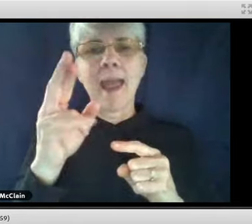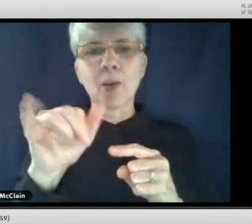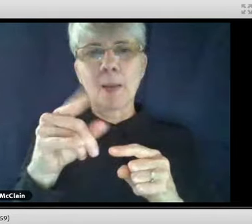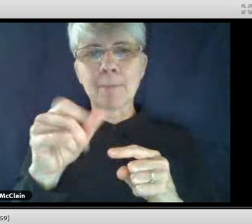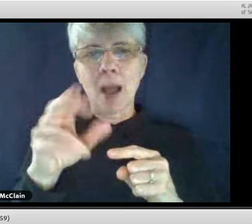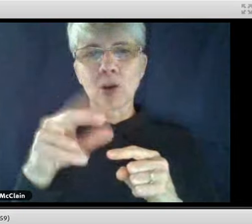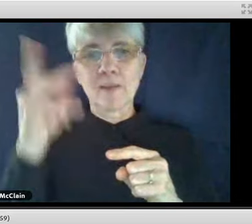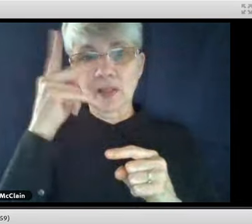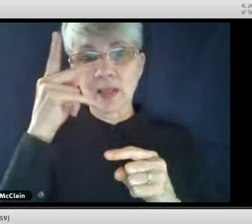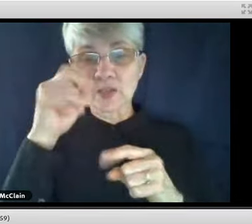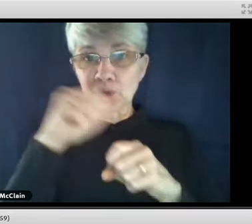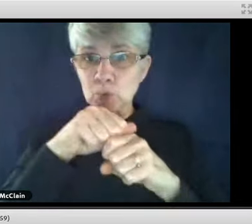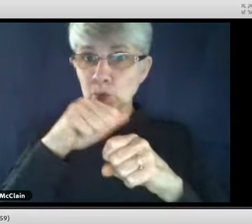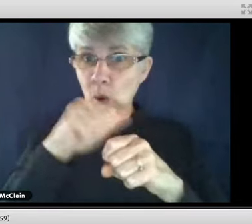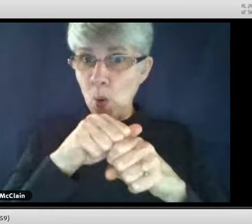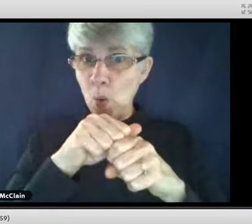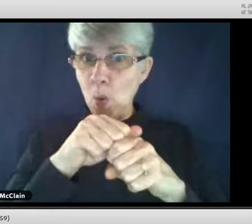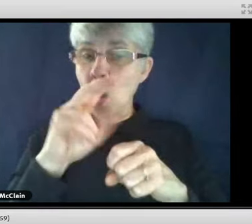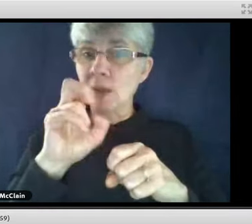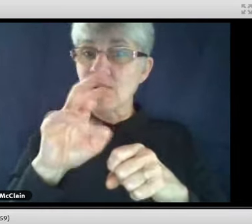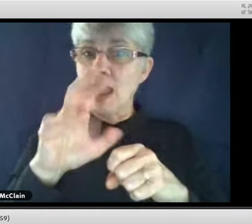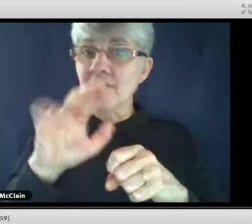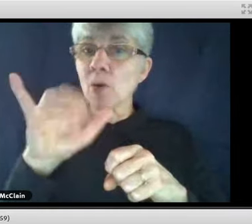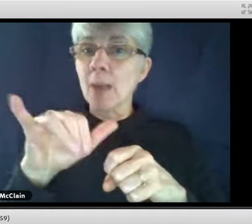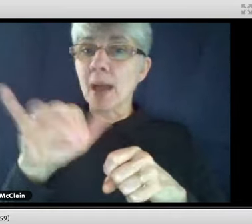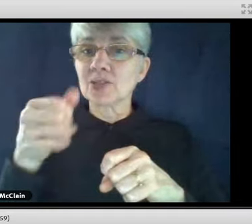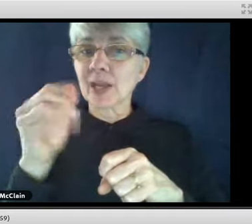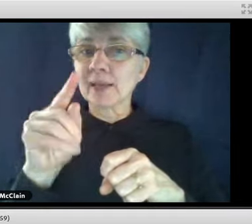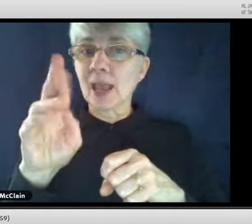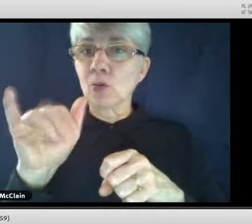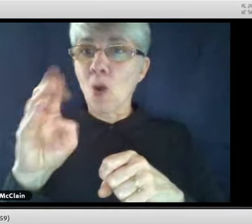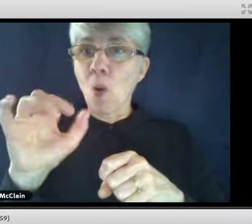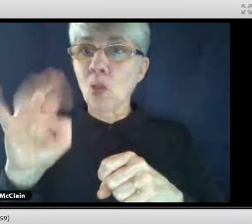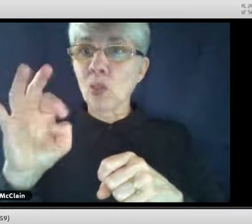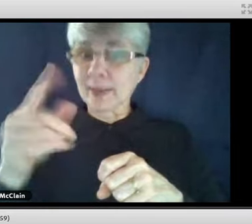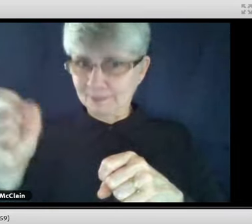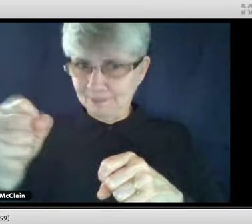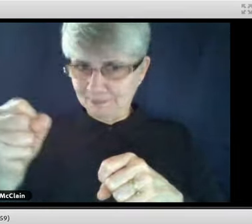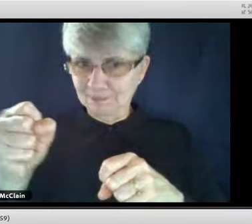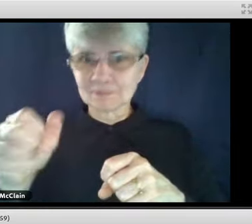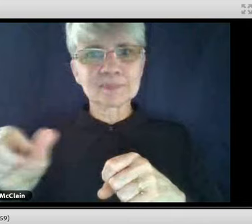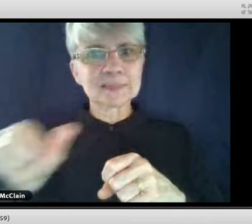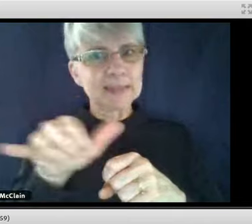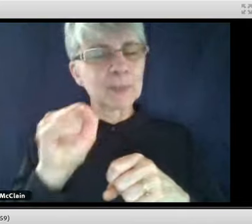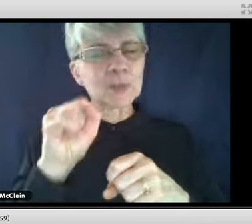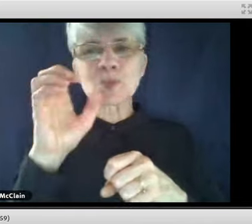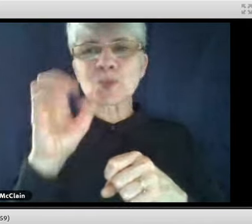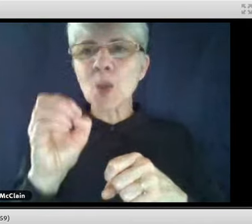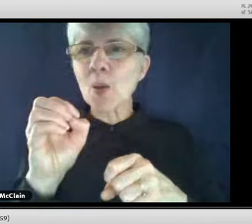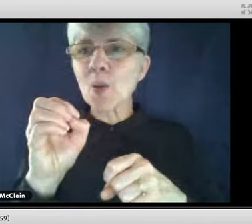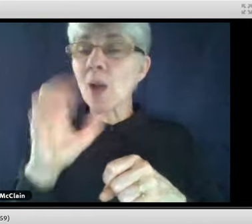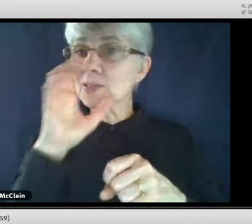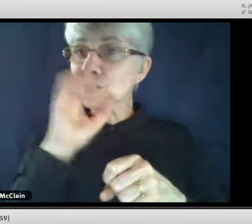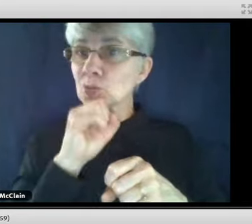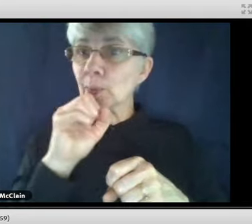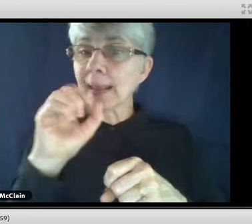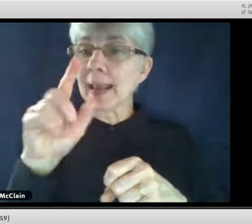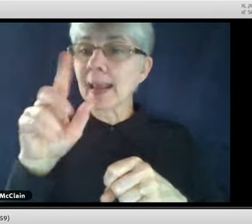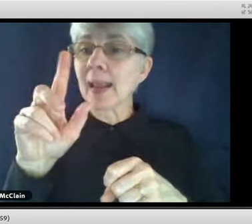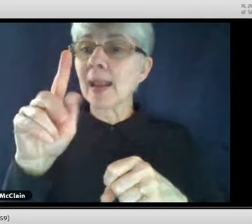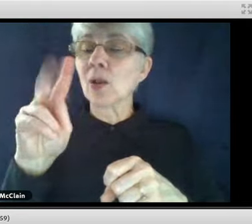Philosopher's Stone, a novel by J.K. Rowling. Yeah, exactly. So assuming that Klaus Fritz